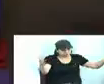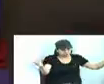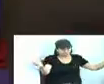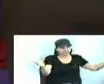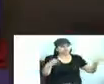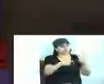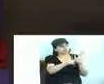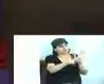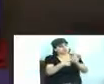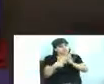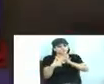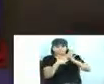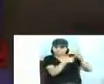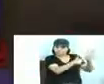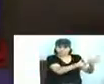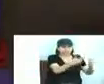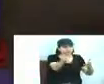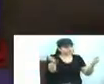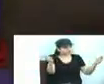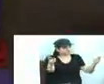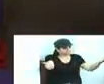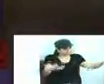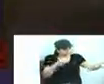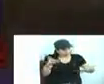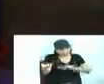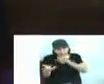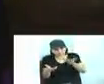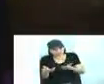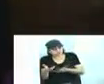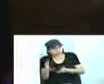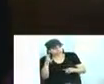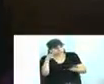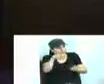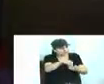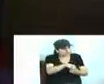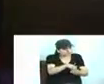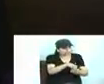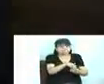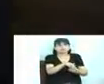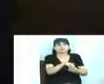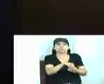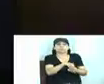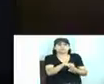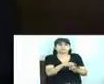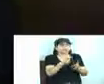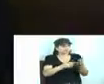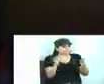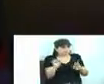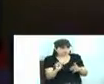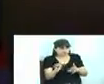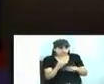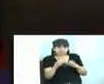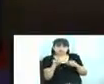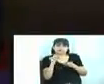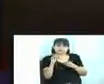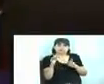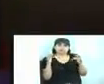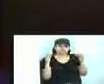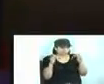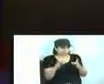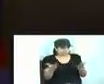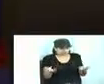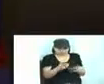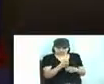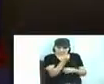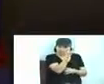and have the privilege to be a part of. Imagine what would it be like if we gathered together and talked to people here at the 11